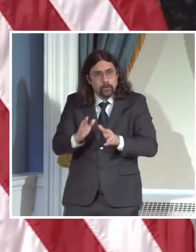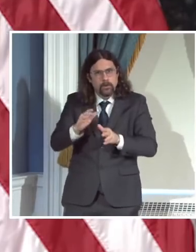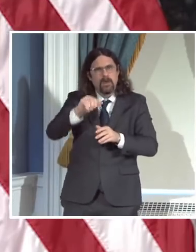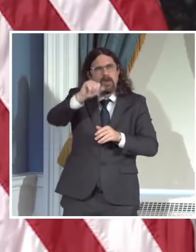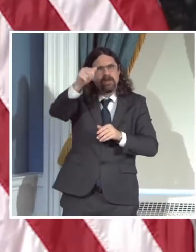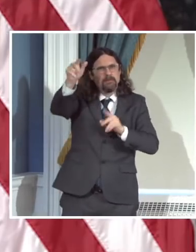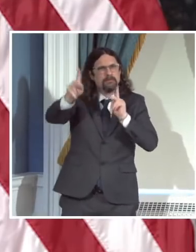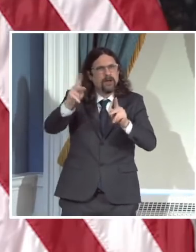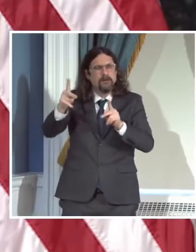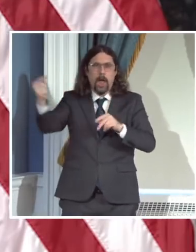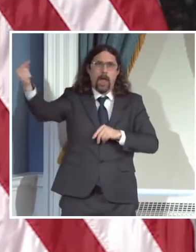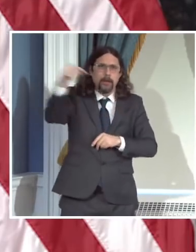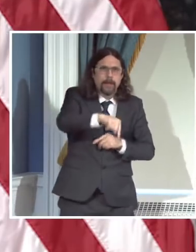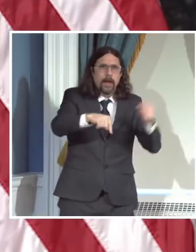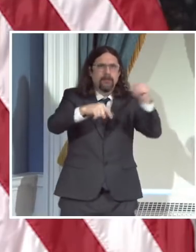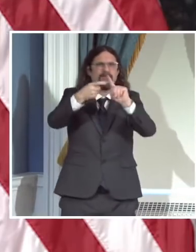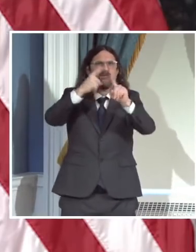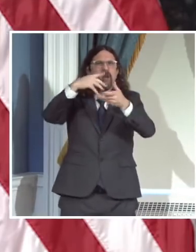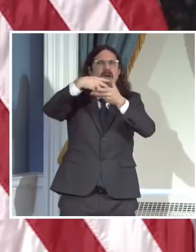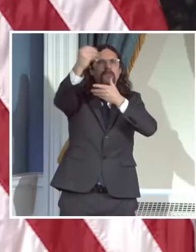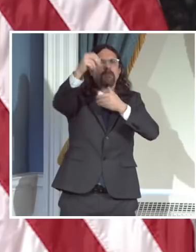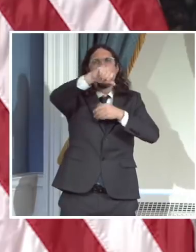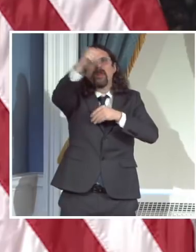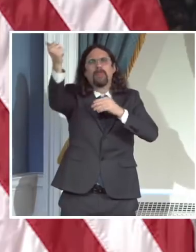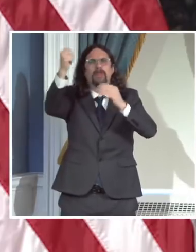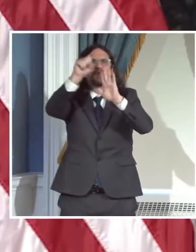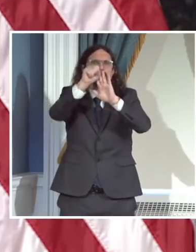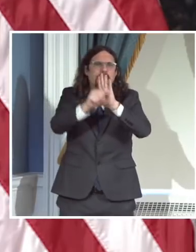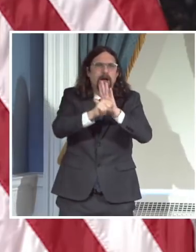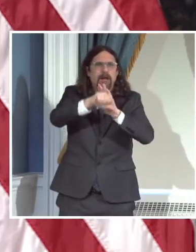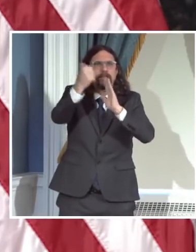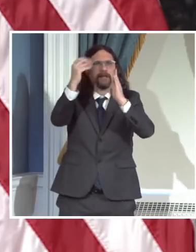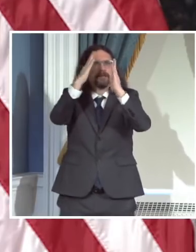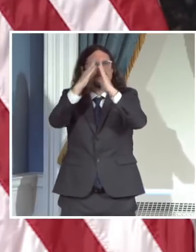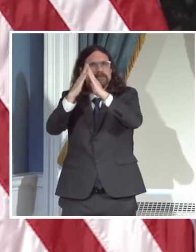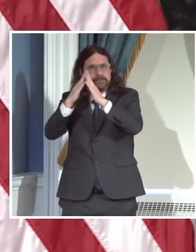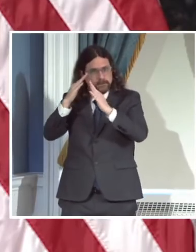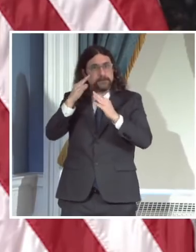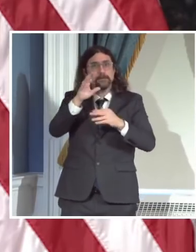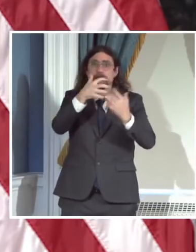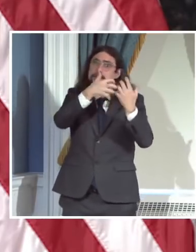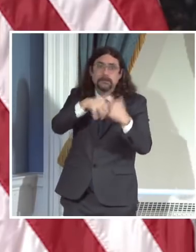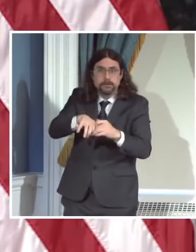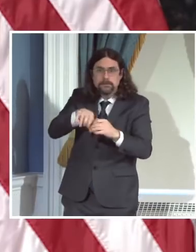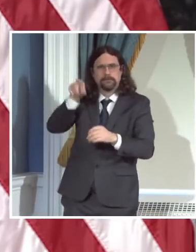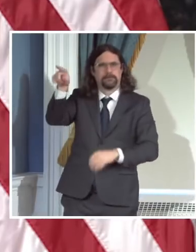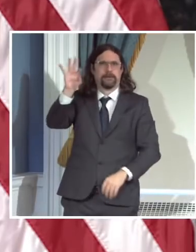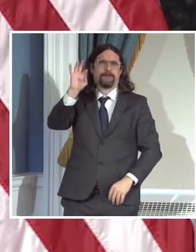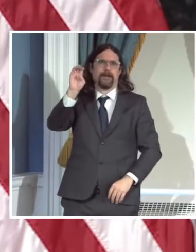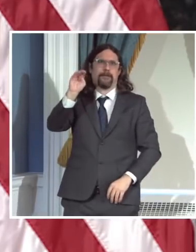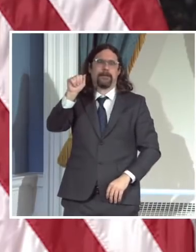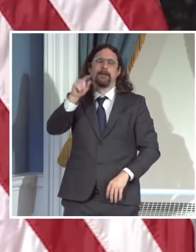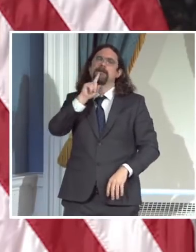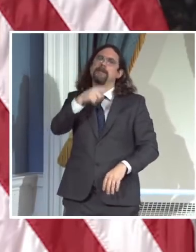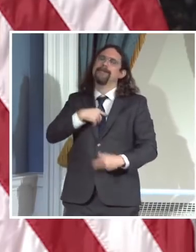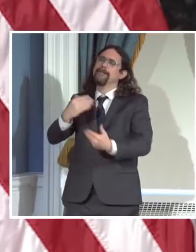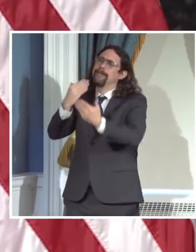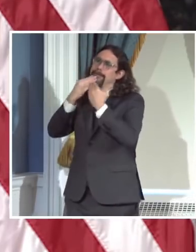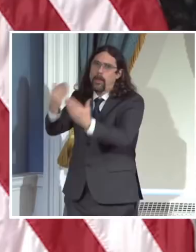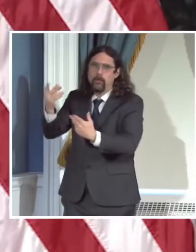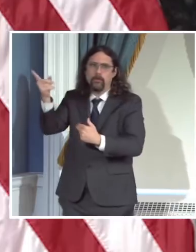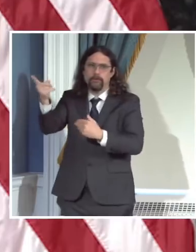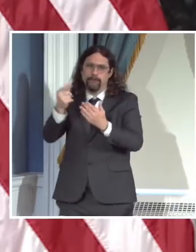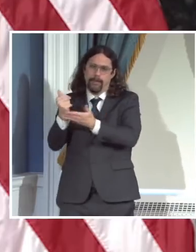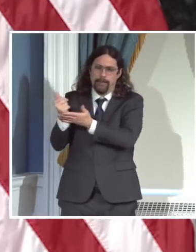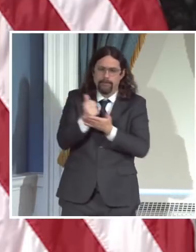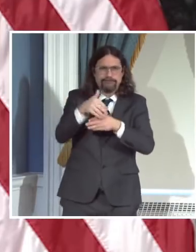Now, I'm going to talk about our immediate needs, and I'm going to give you some real detail